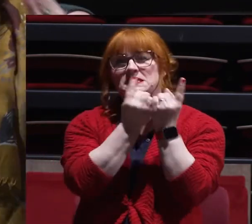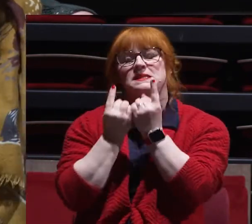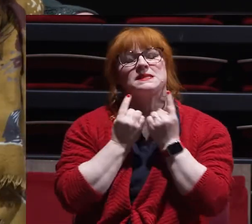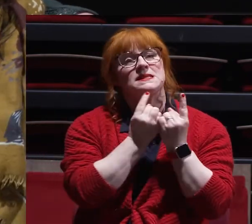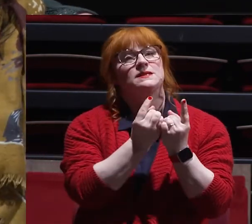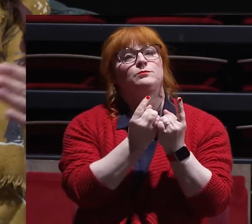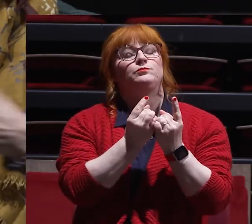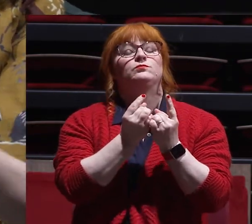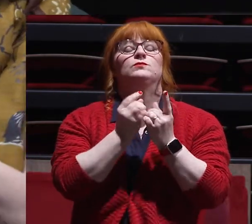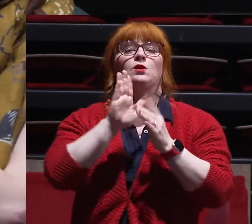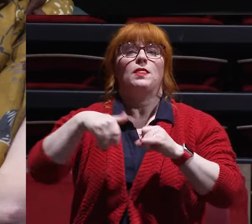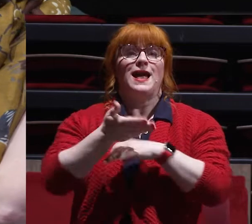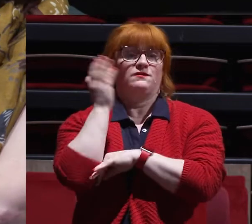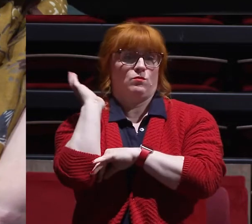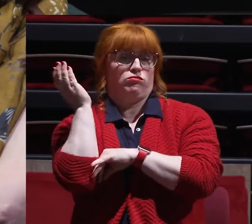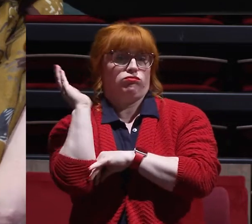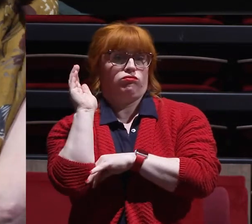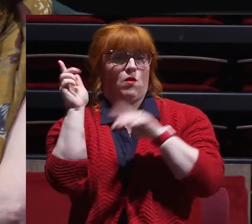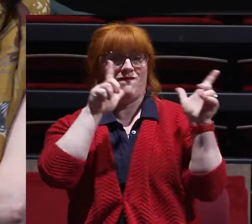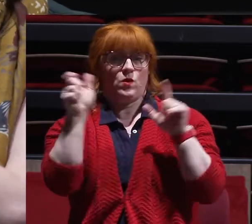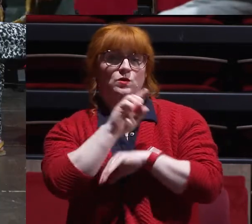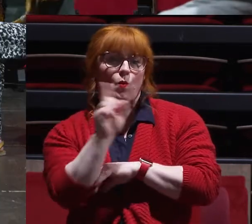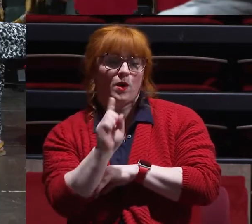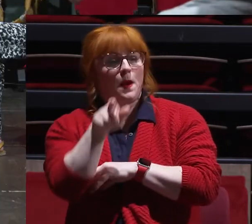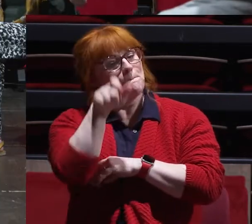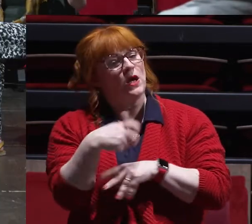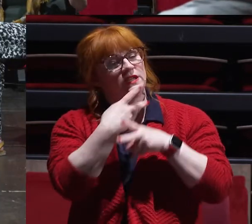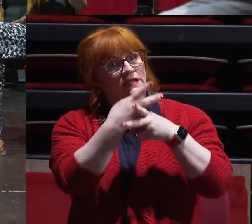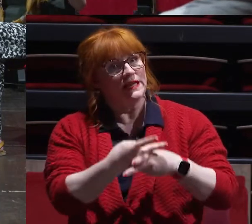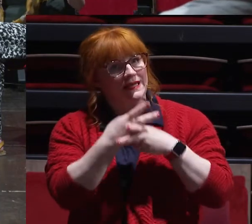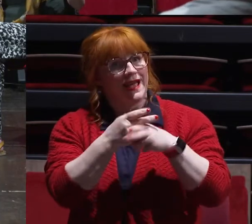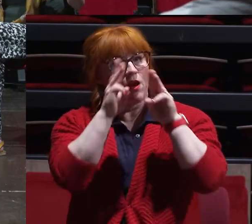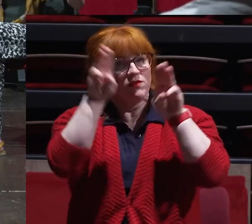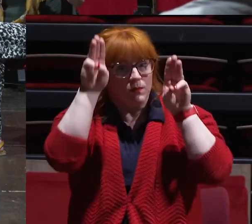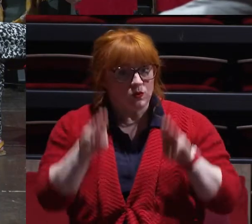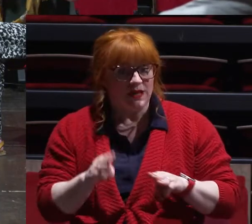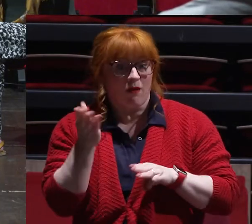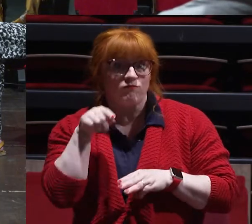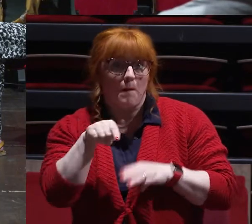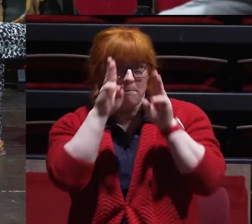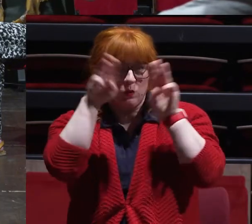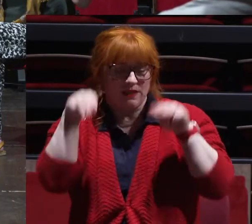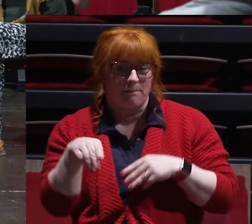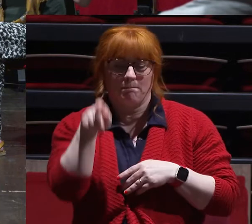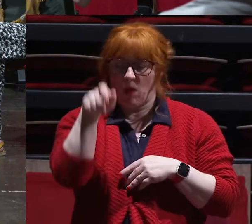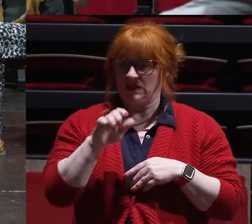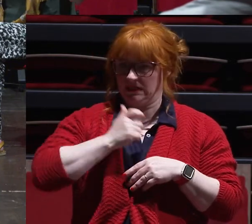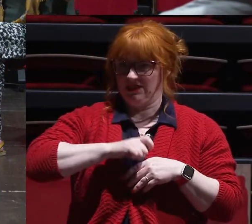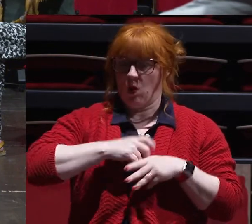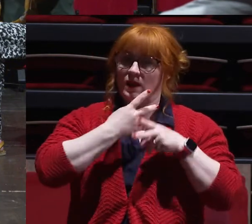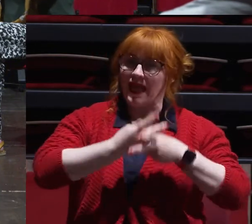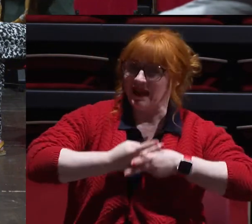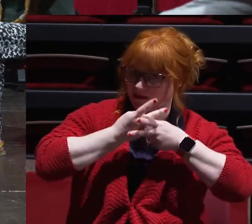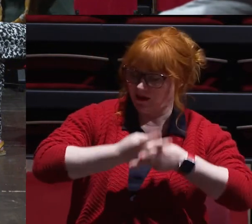ended her talk with a photograph of the caretaker of the museum. And she said, I always end my